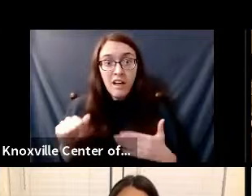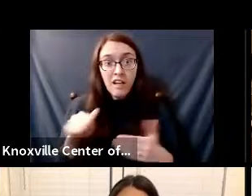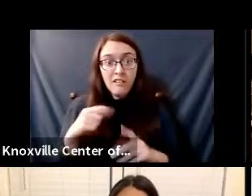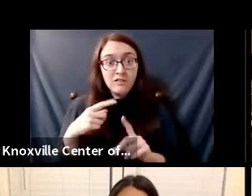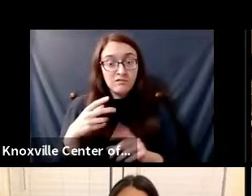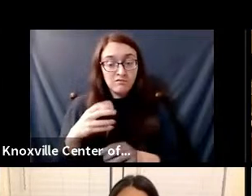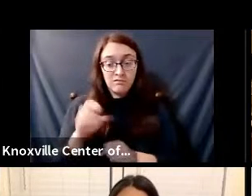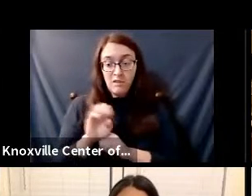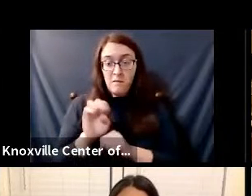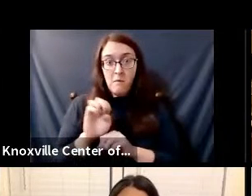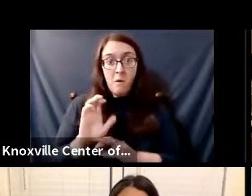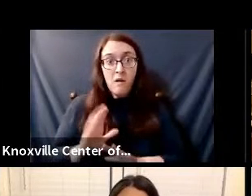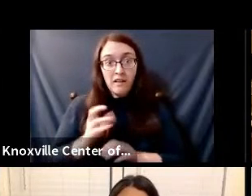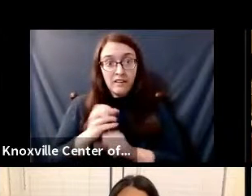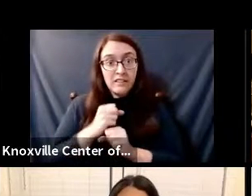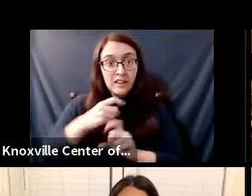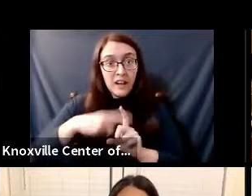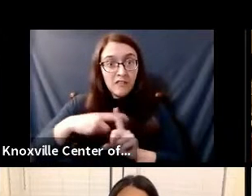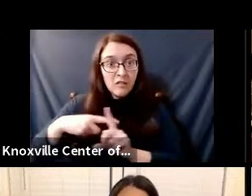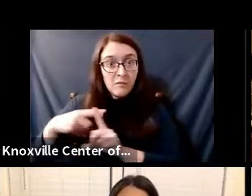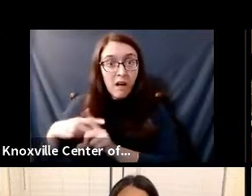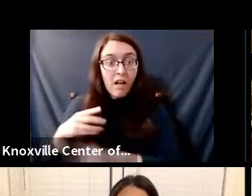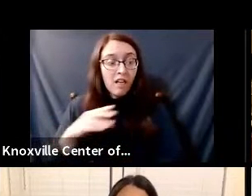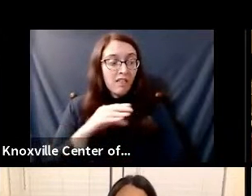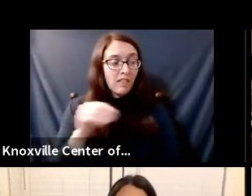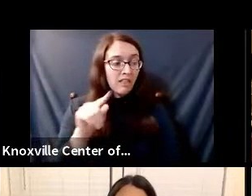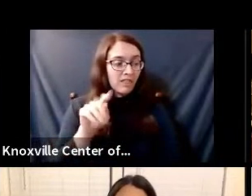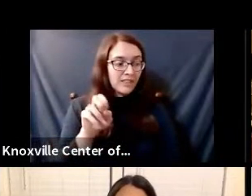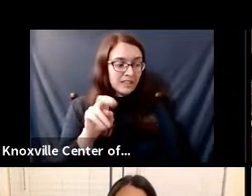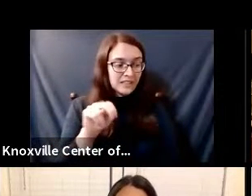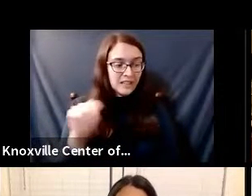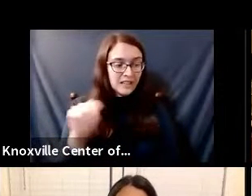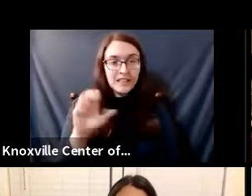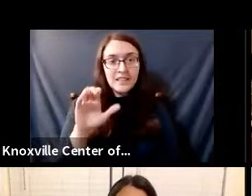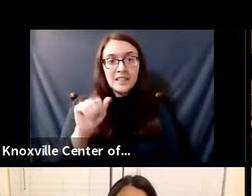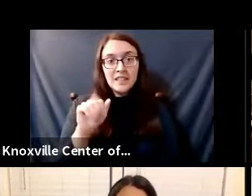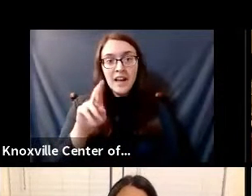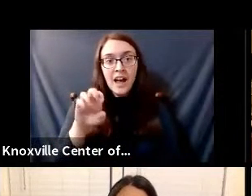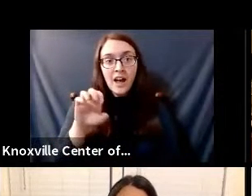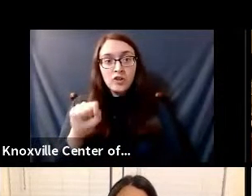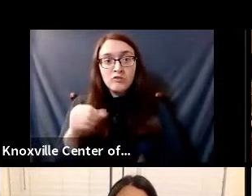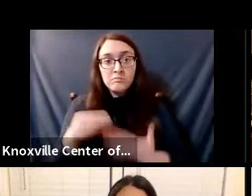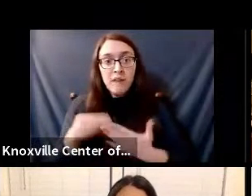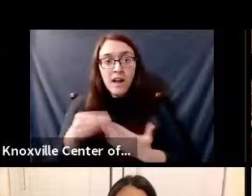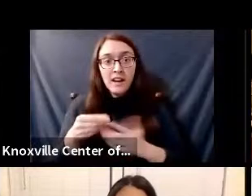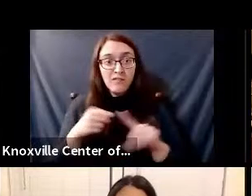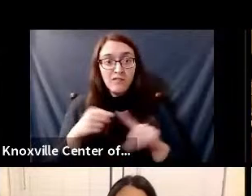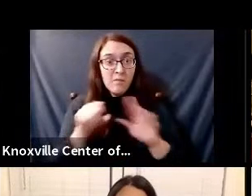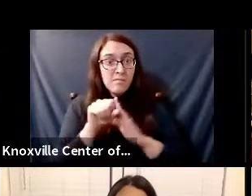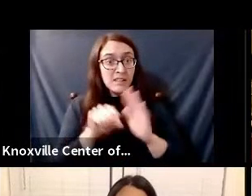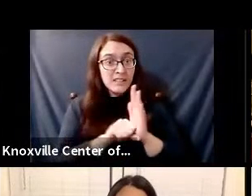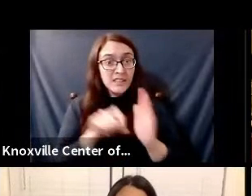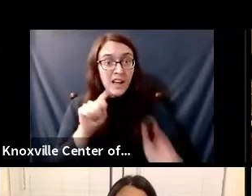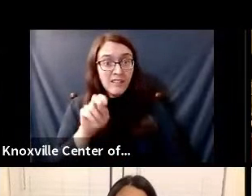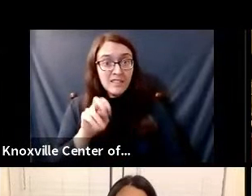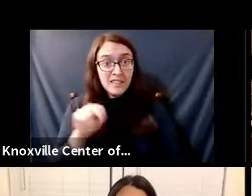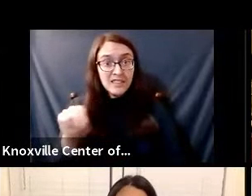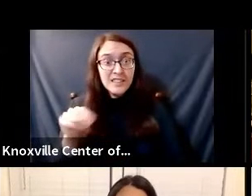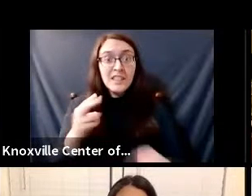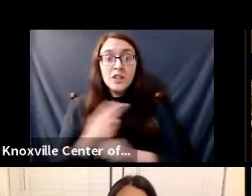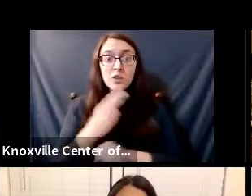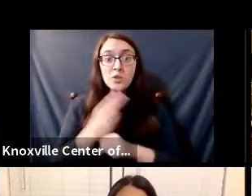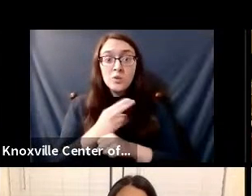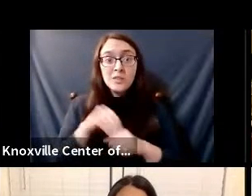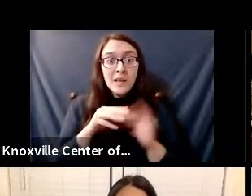off. And that the Tennessee Cares money that was there from the state of Tennessee was all used in the cities of